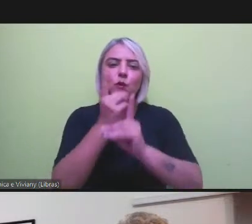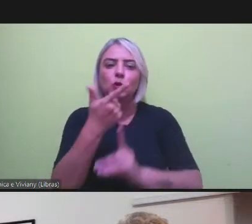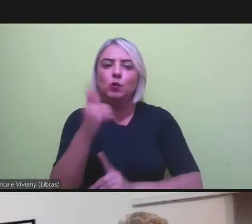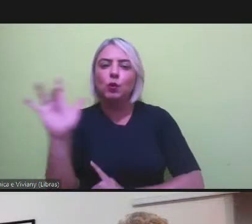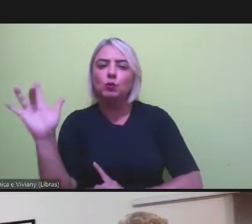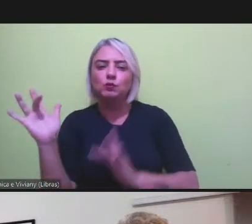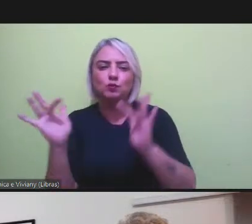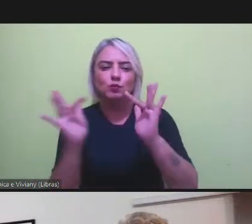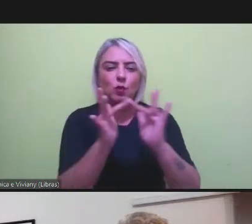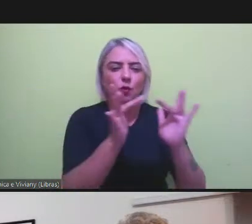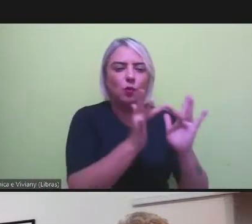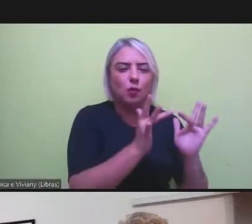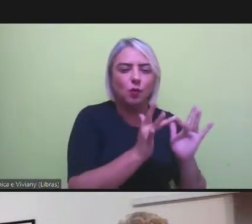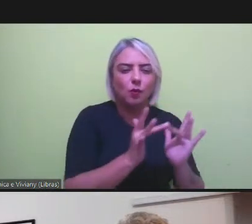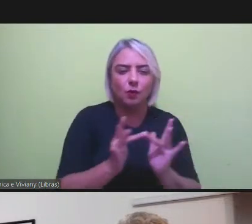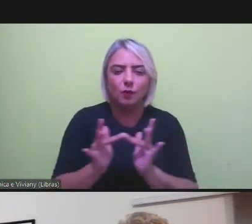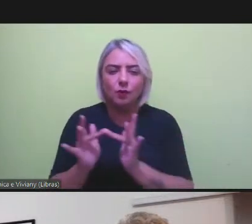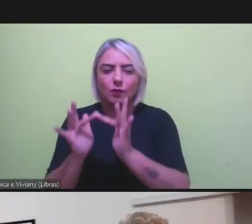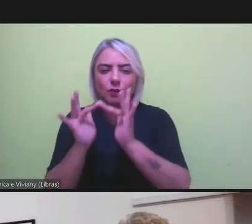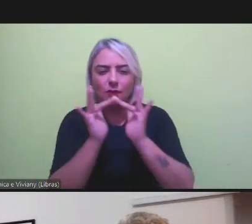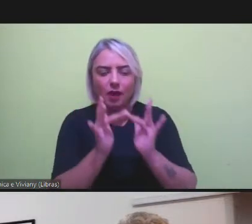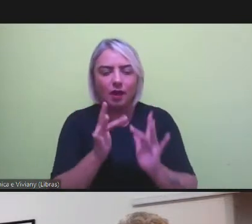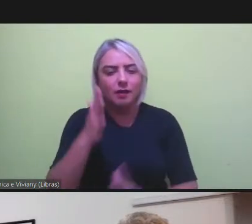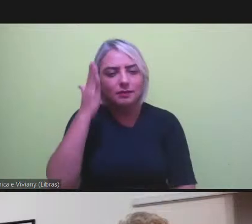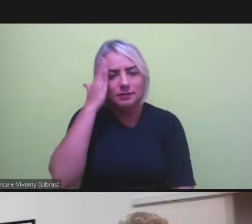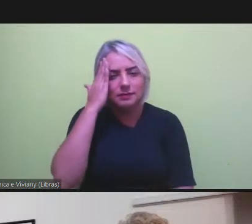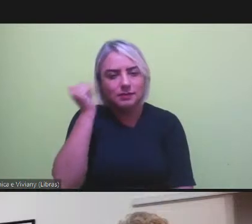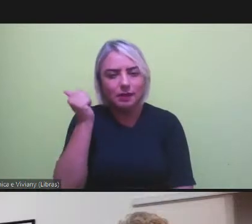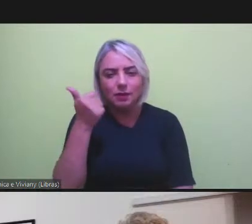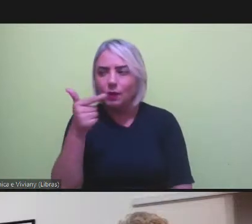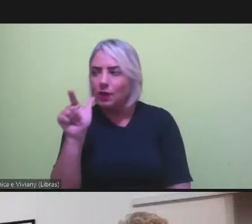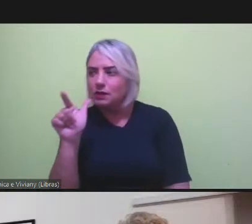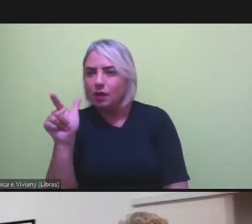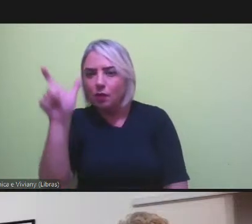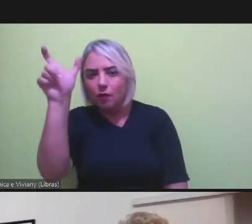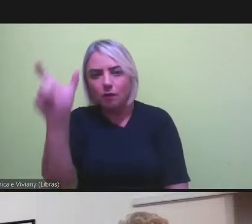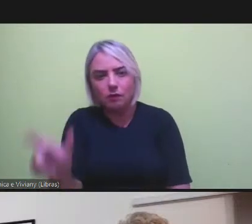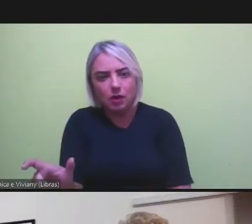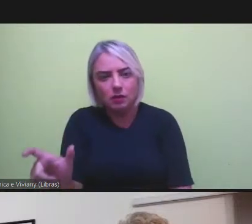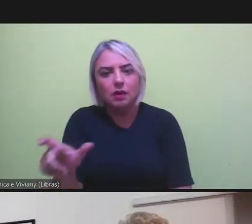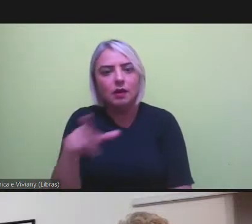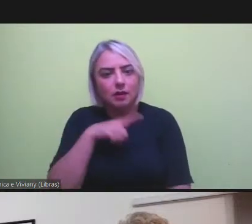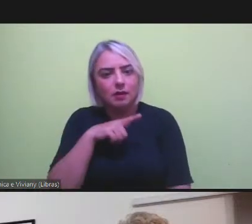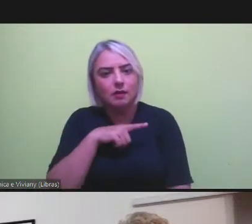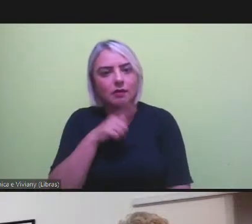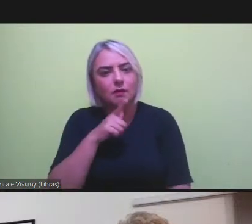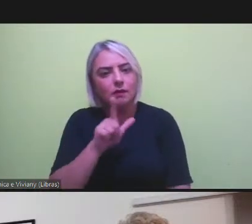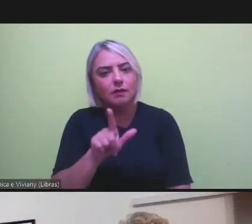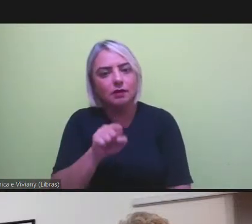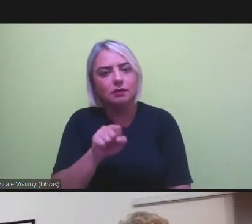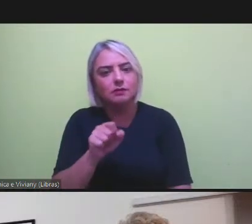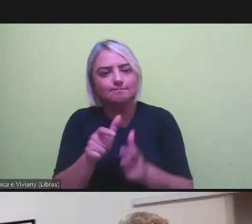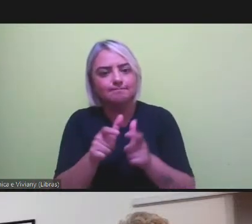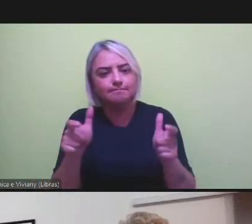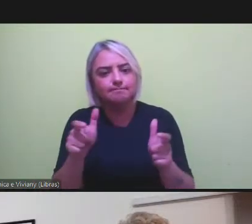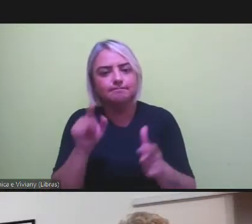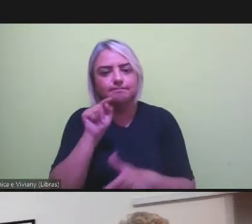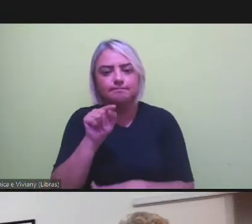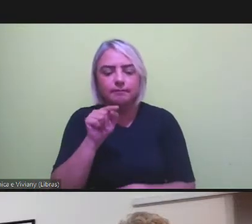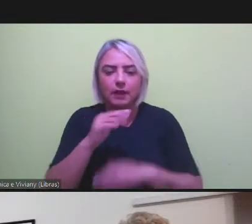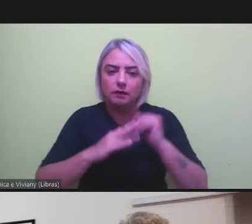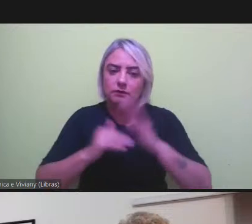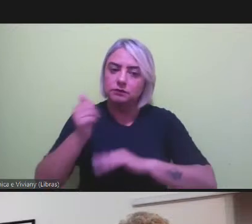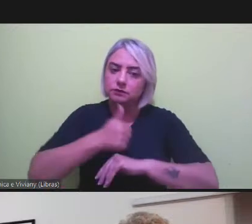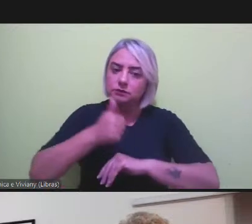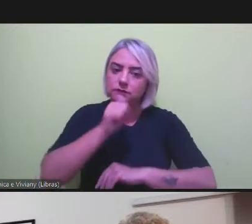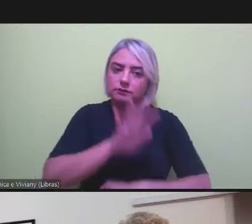aspect only is becomes essential, essa outra becomes real pessoa when we que você meet other people, when consegue we talk to ampliar, other seja people, and it's by profissionalmente,